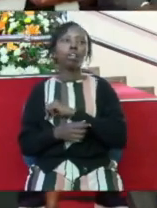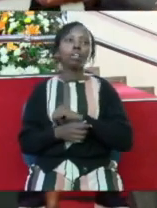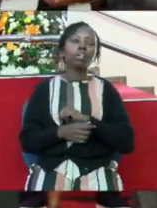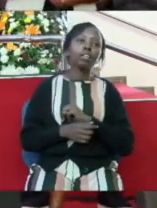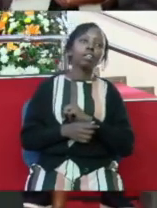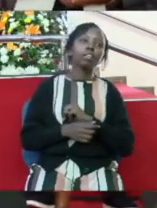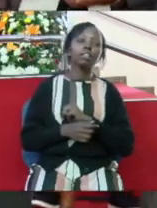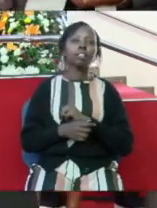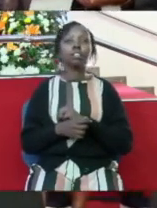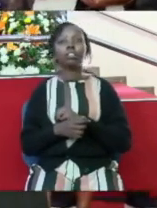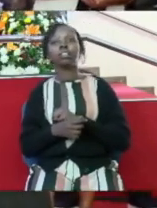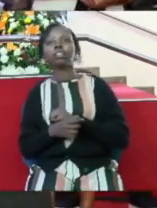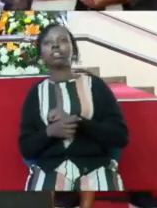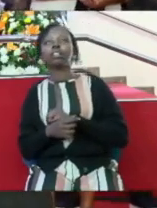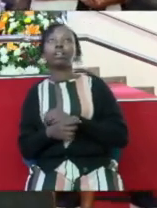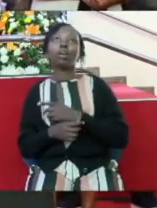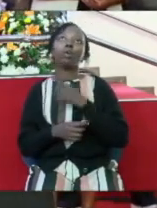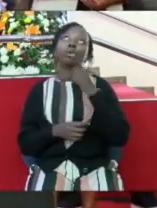nipungue